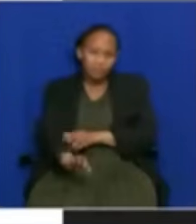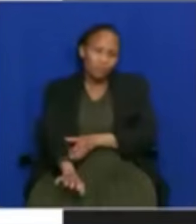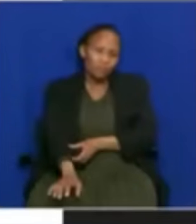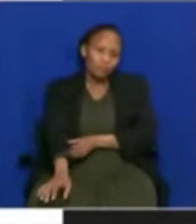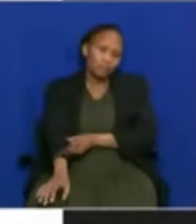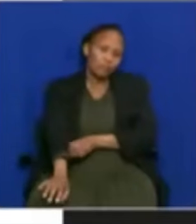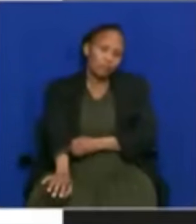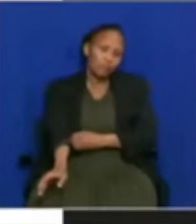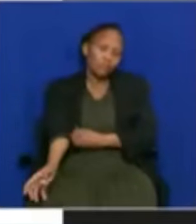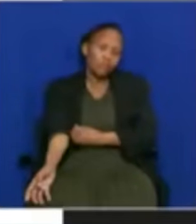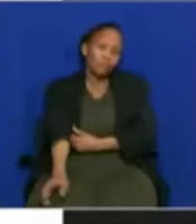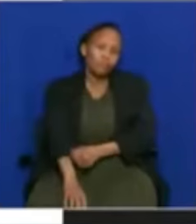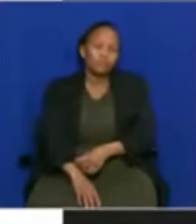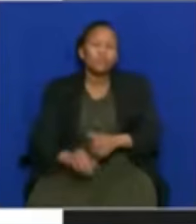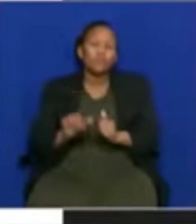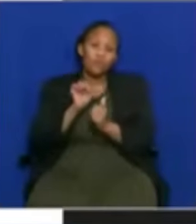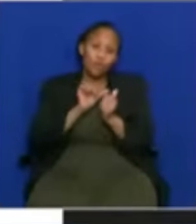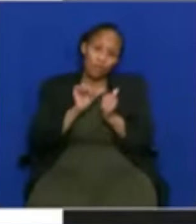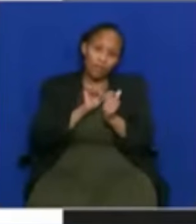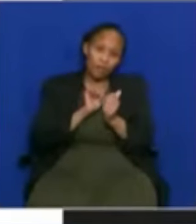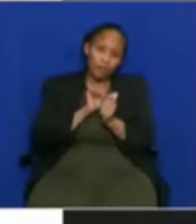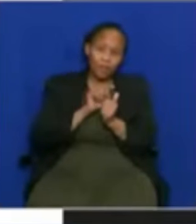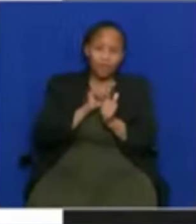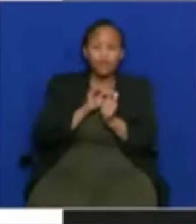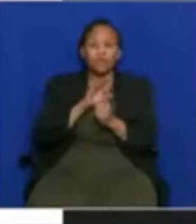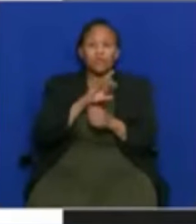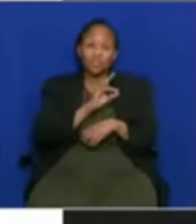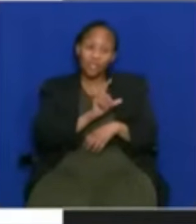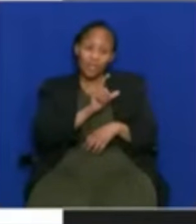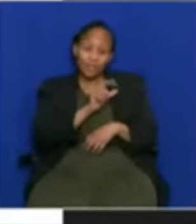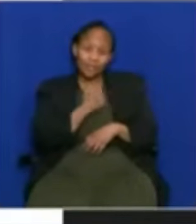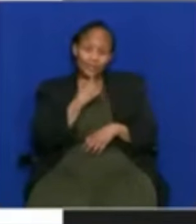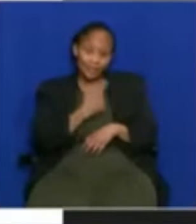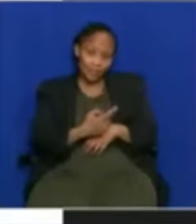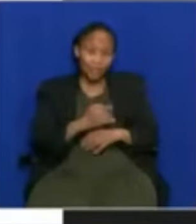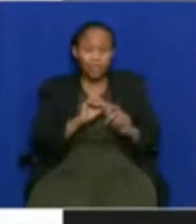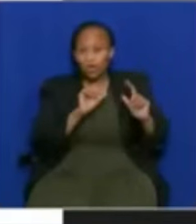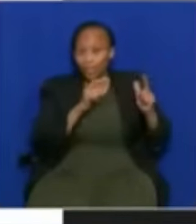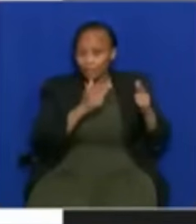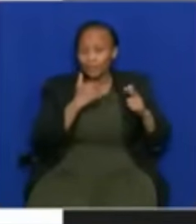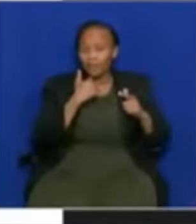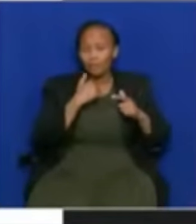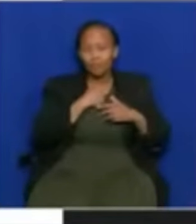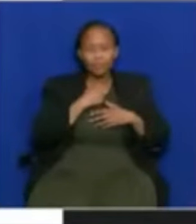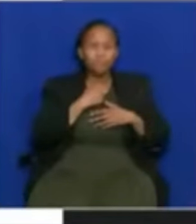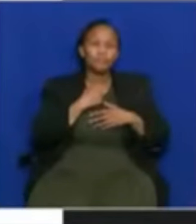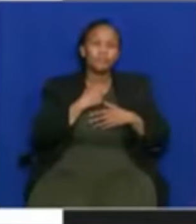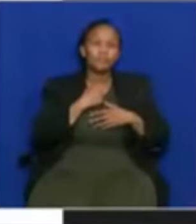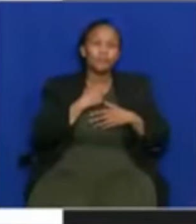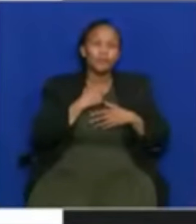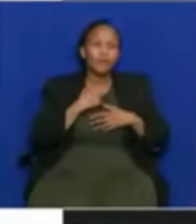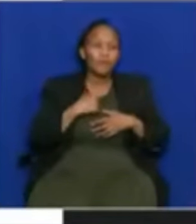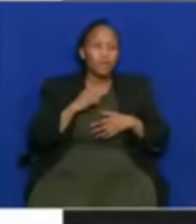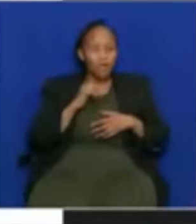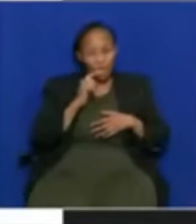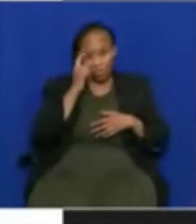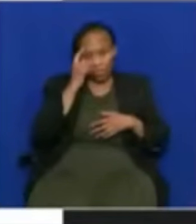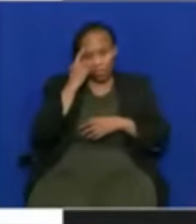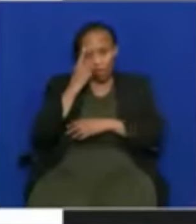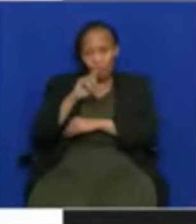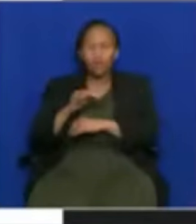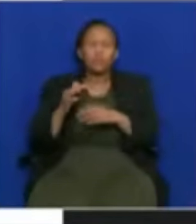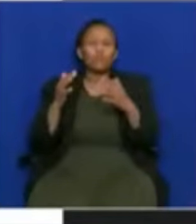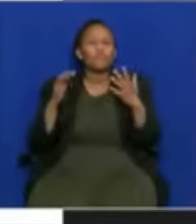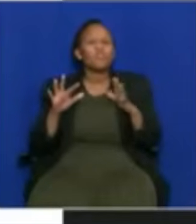and I'm at pains trying to get through it, Council. And I have thought already that we've addressed it.